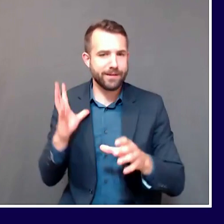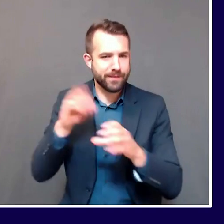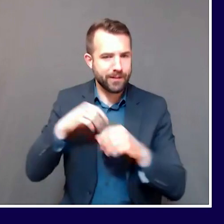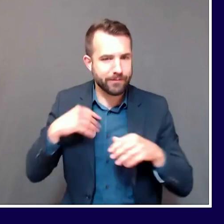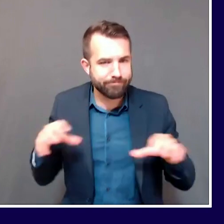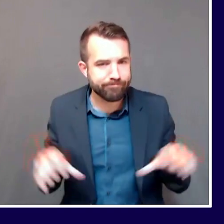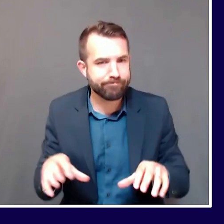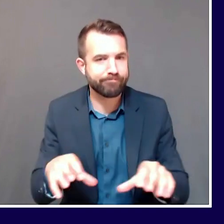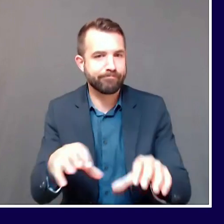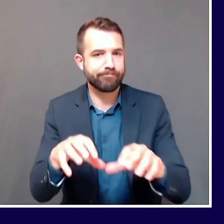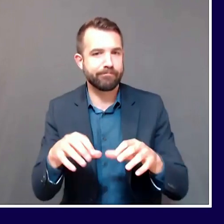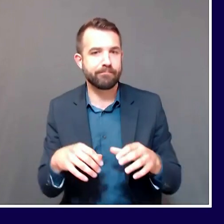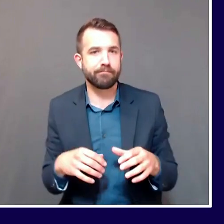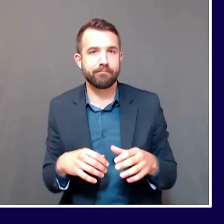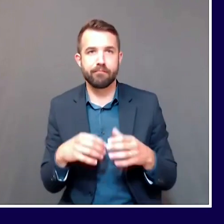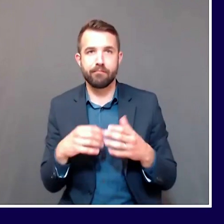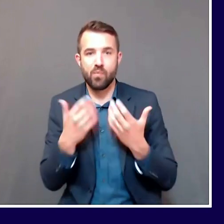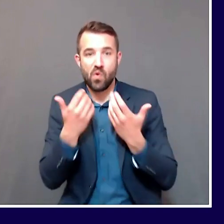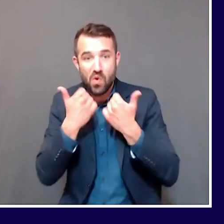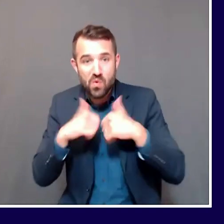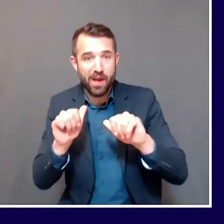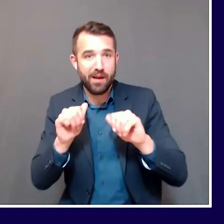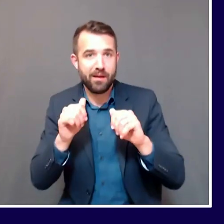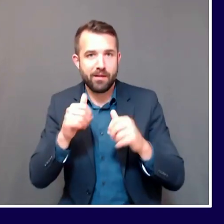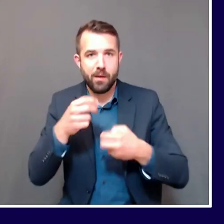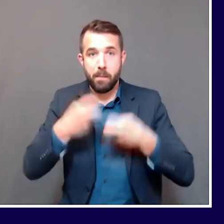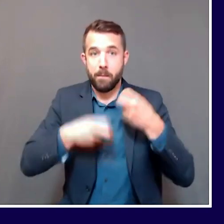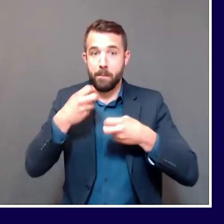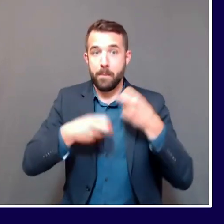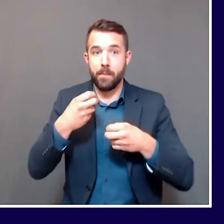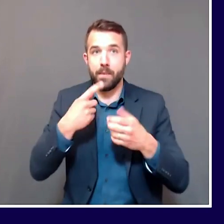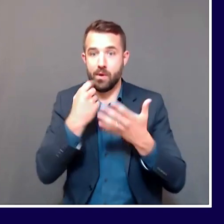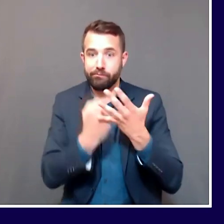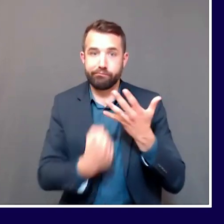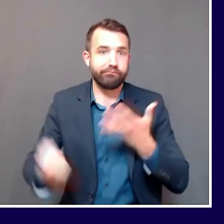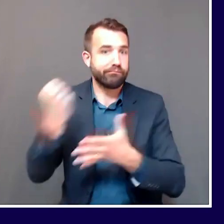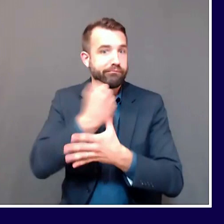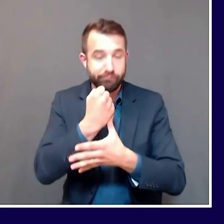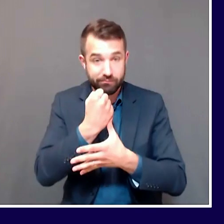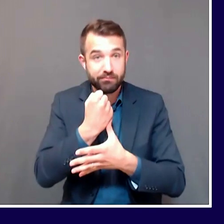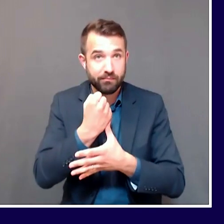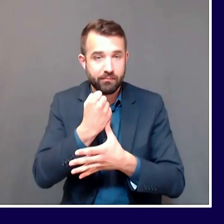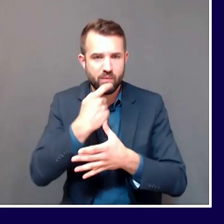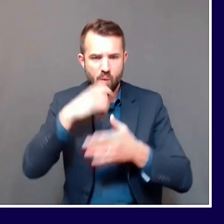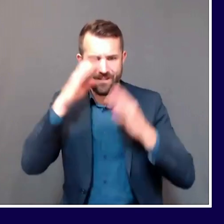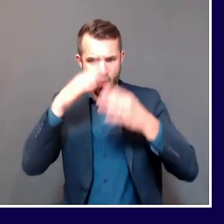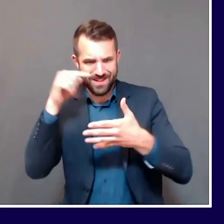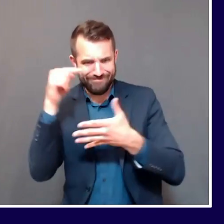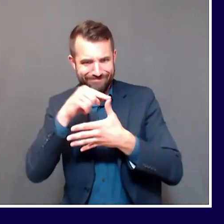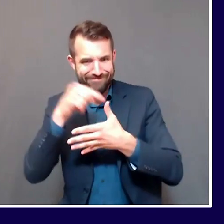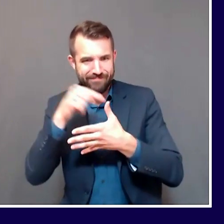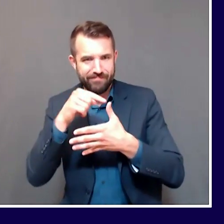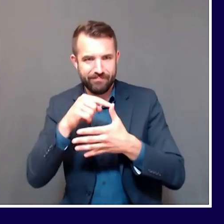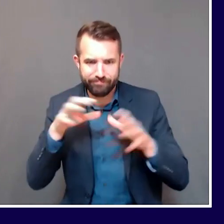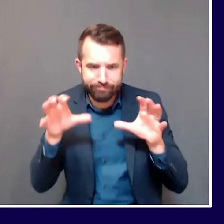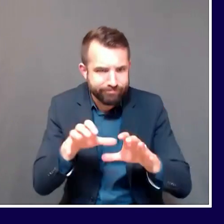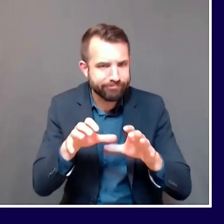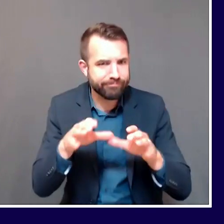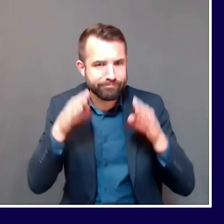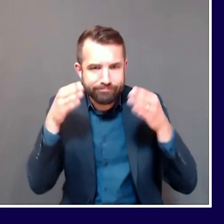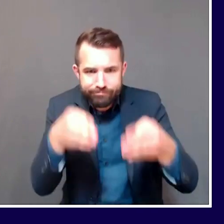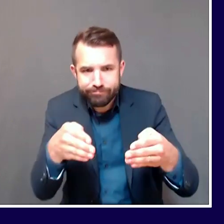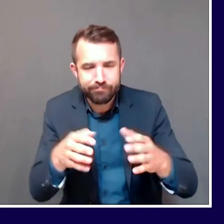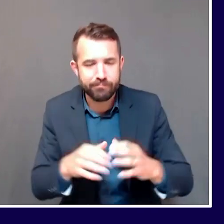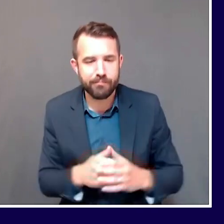to really elevate the issues that have been highlighted by COVID-19 to get at the root causes, some of which are racism.